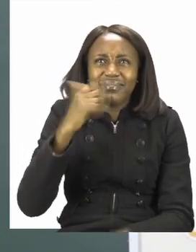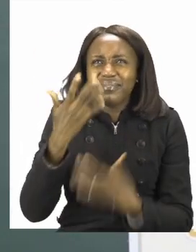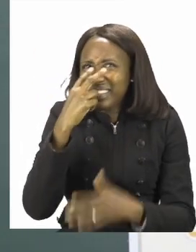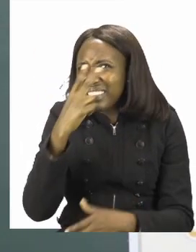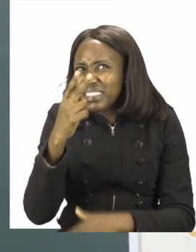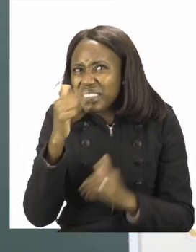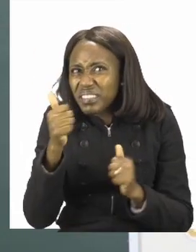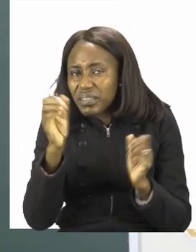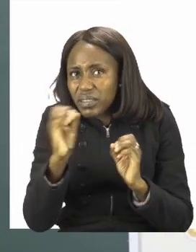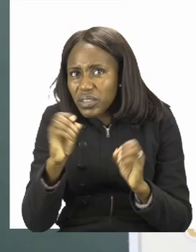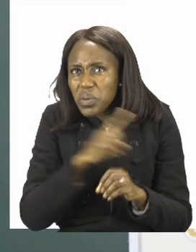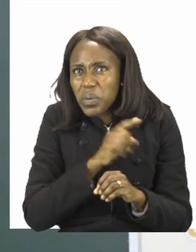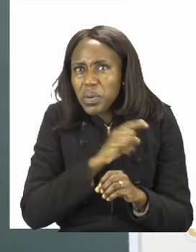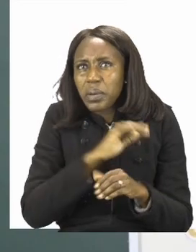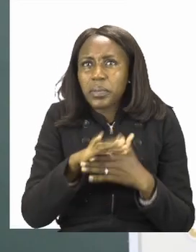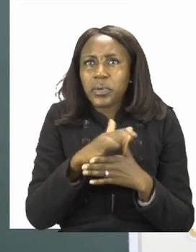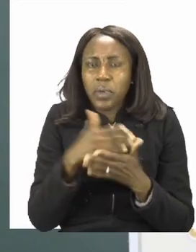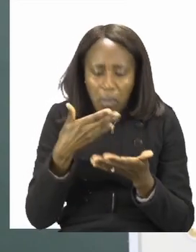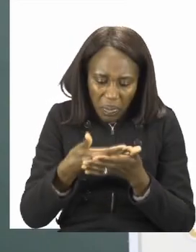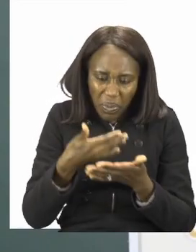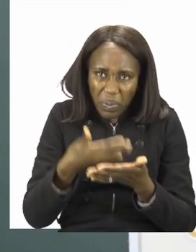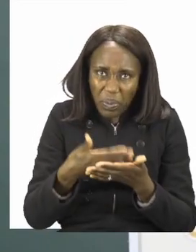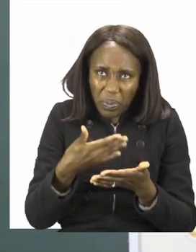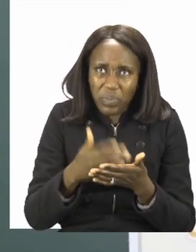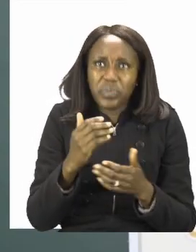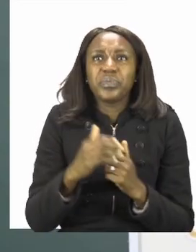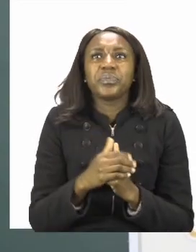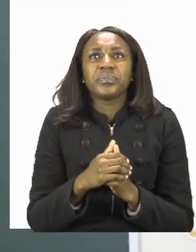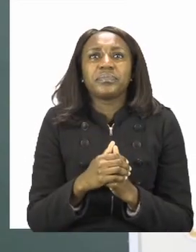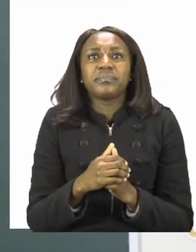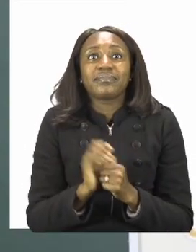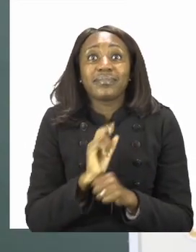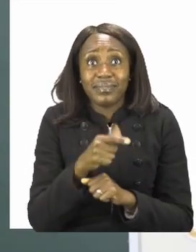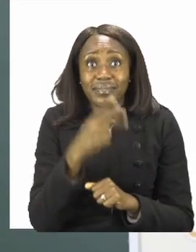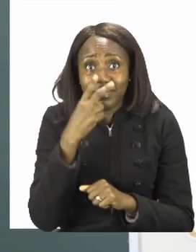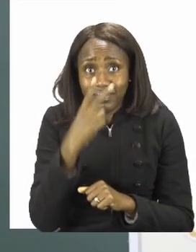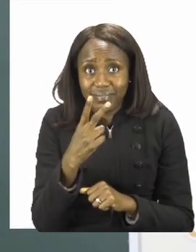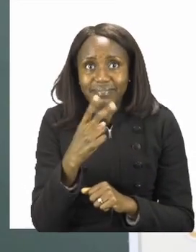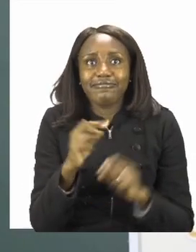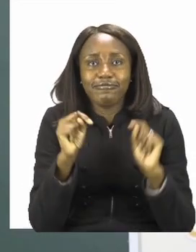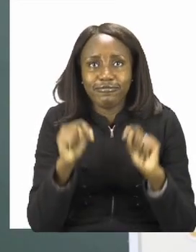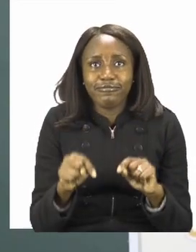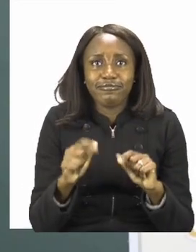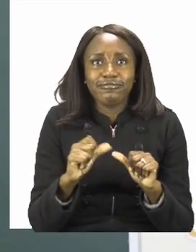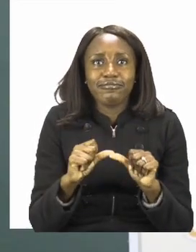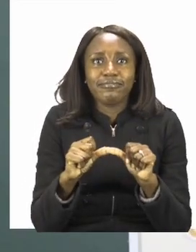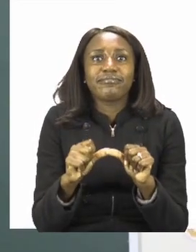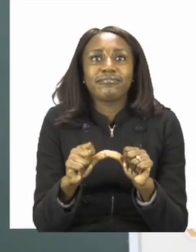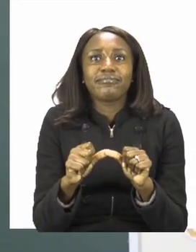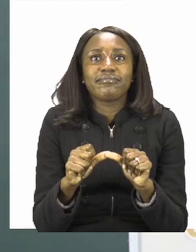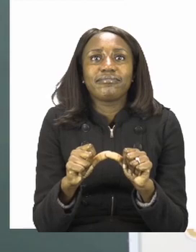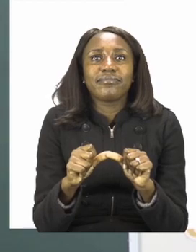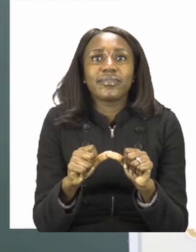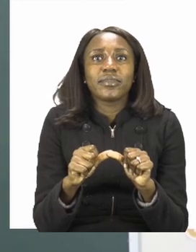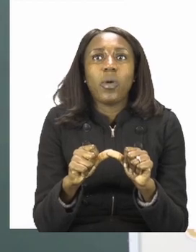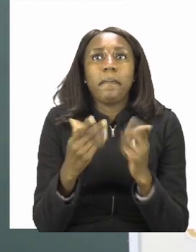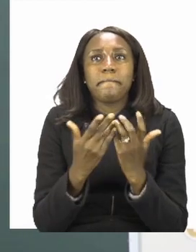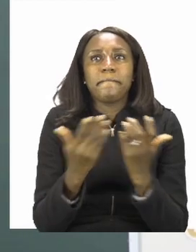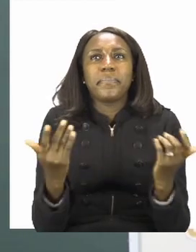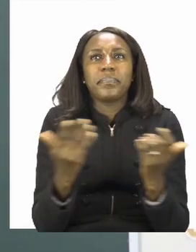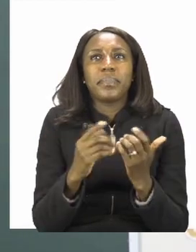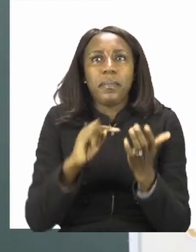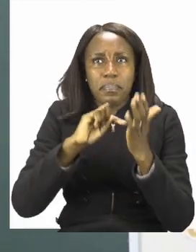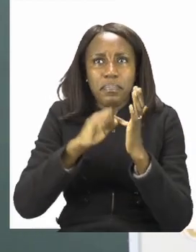yet because they are still wet. But the next thing I want to do is make green